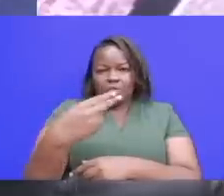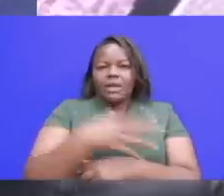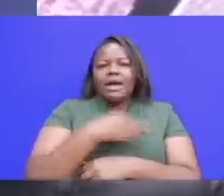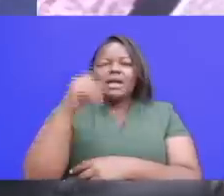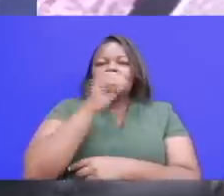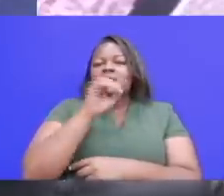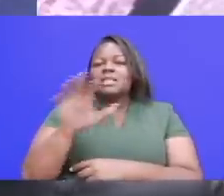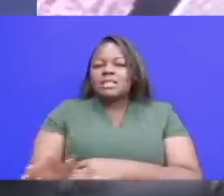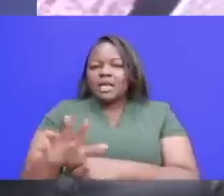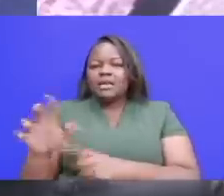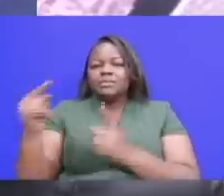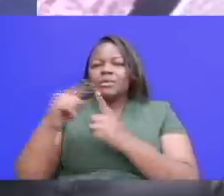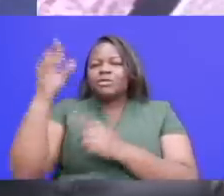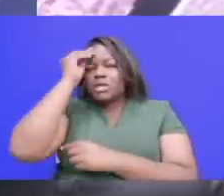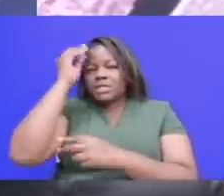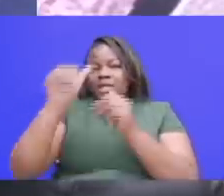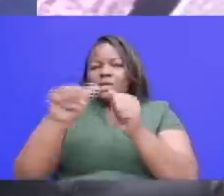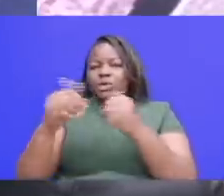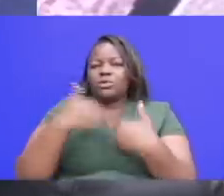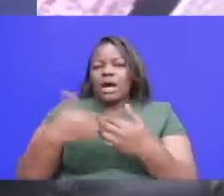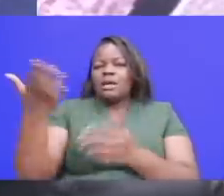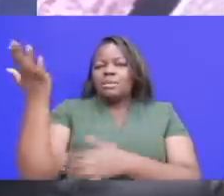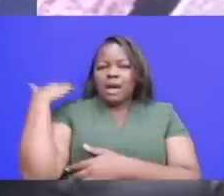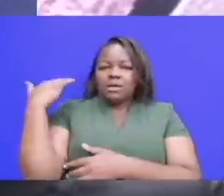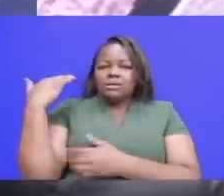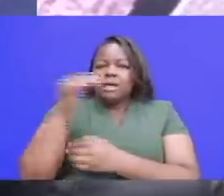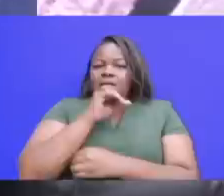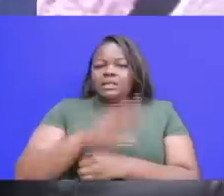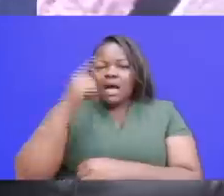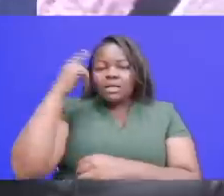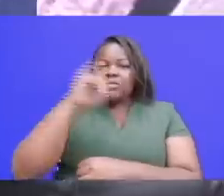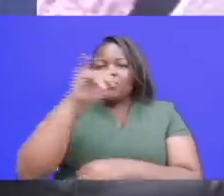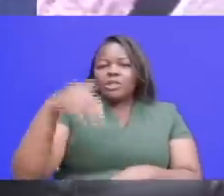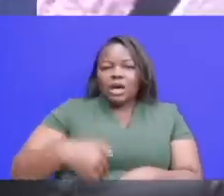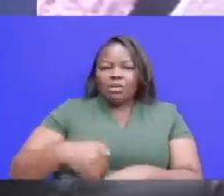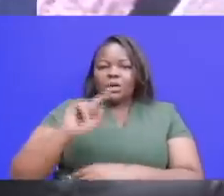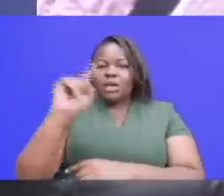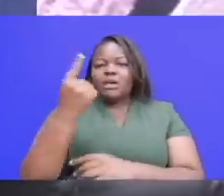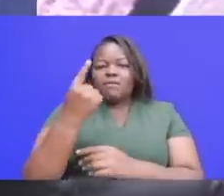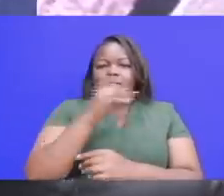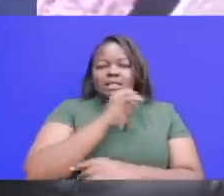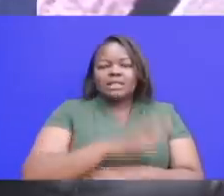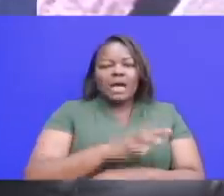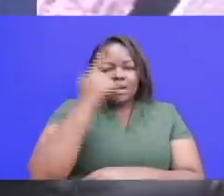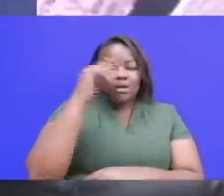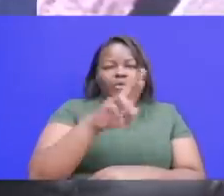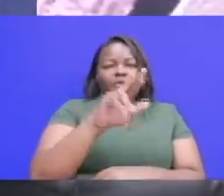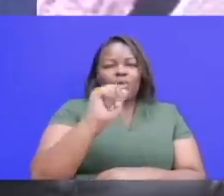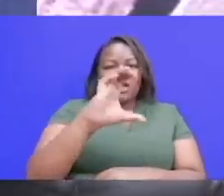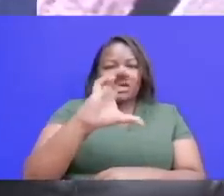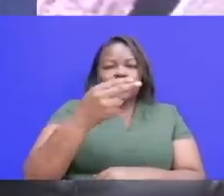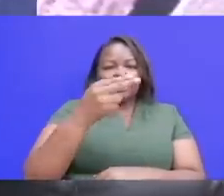to the study that we had previously of Jacob, the first son of the beloved Rachel.